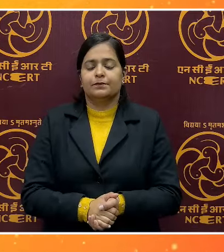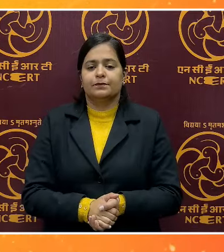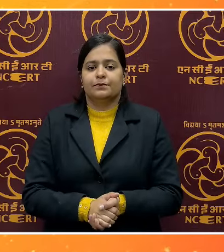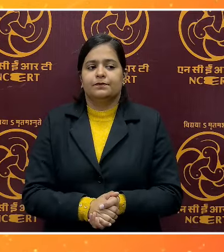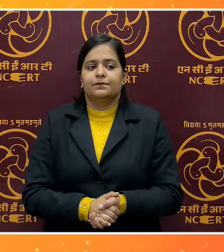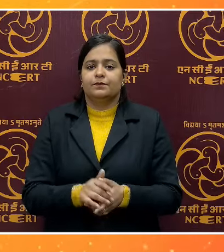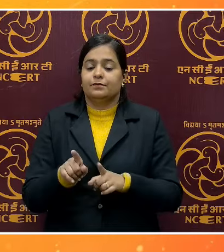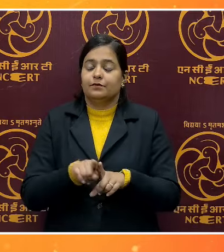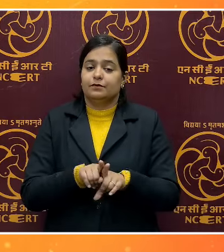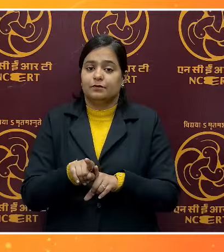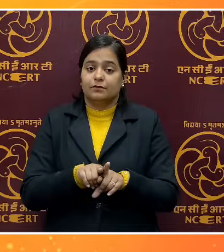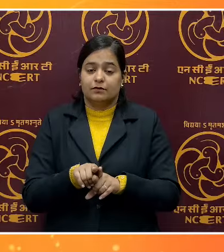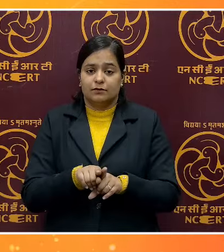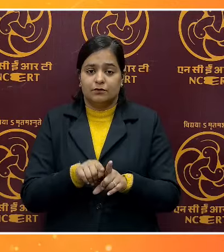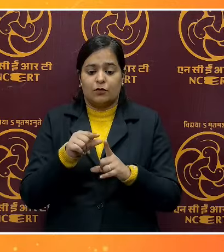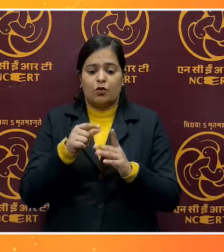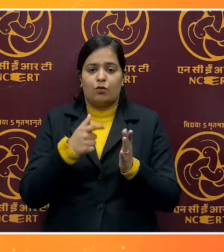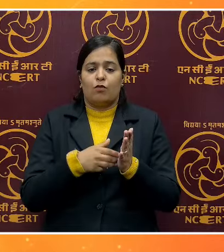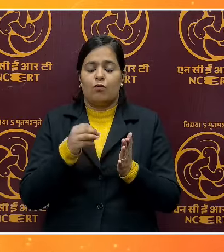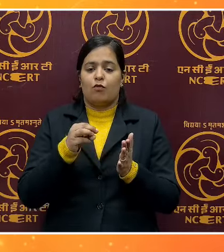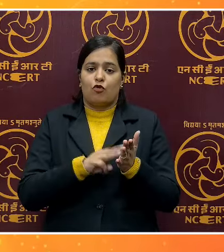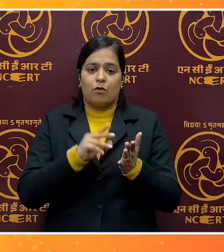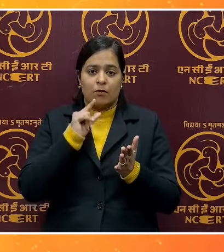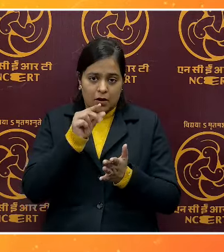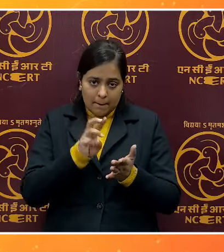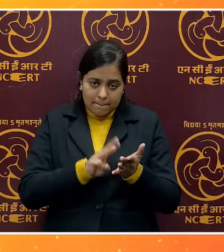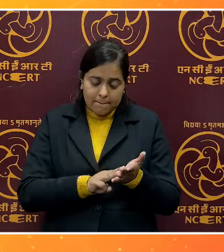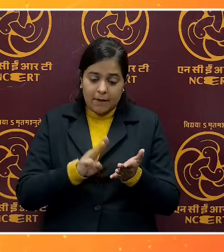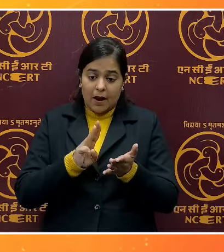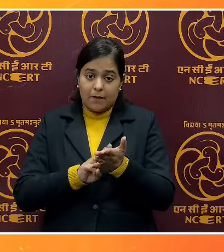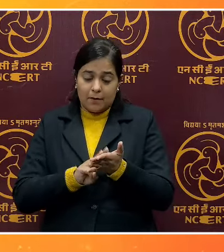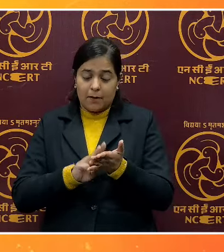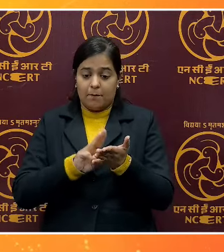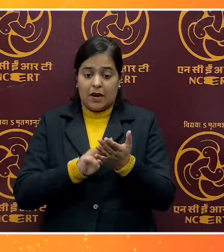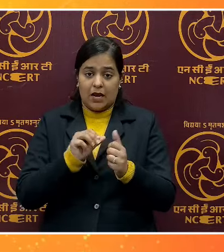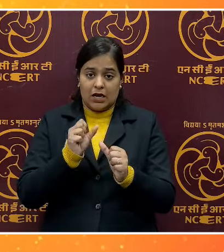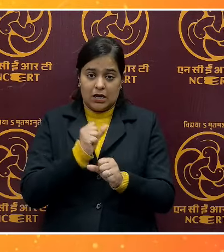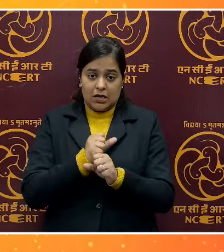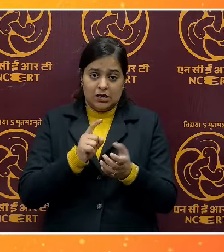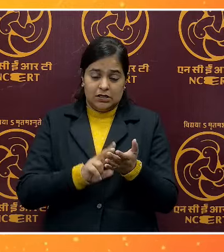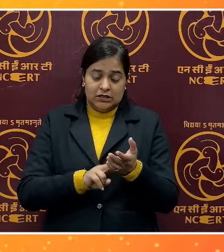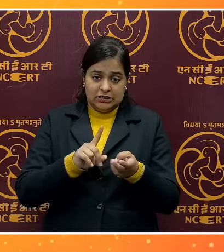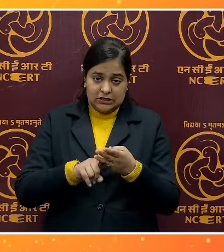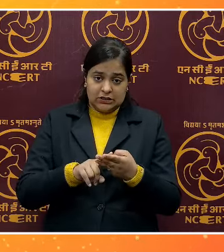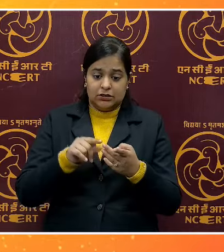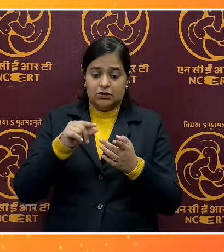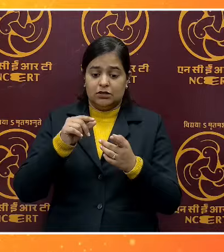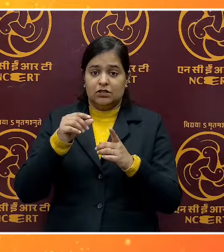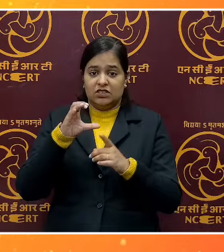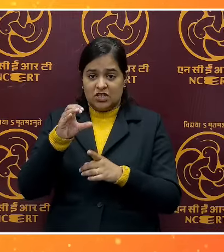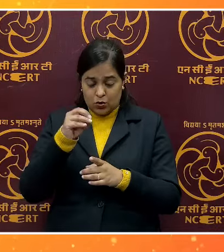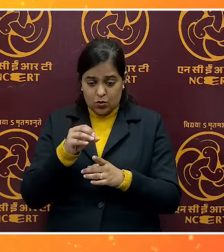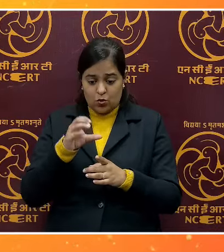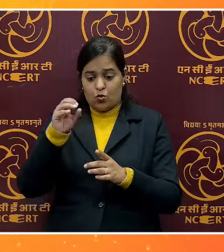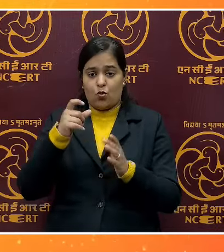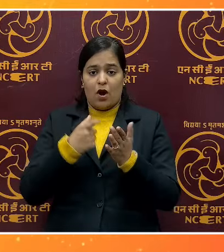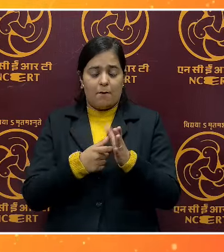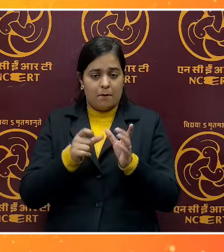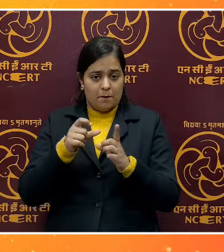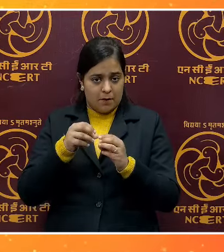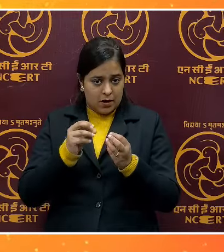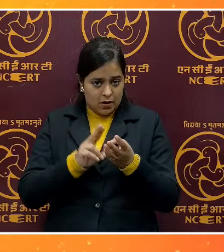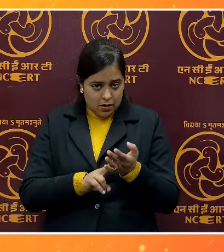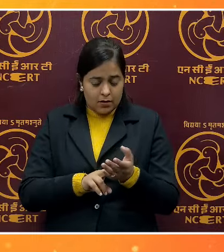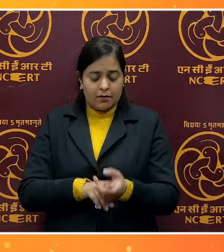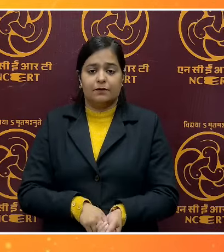it is Cr chromium, Mn manganese, Co cobalt, Pt platinum. If the